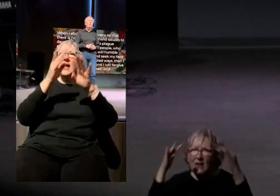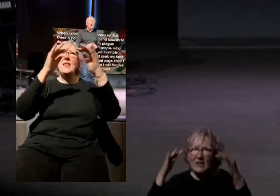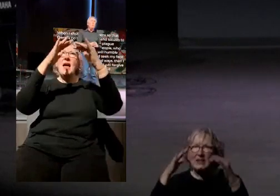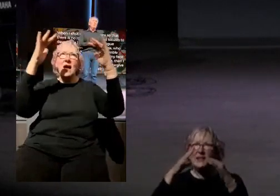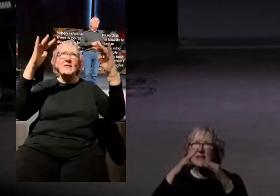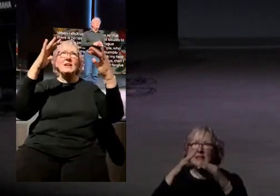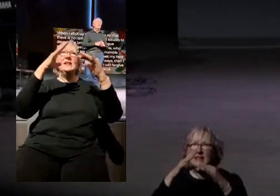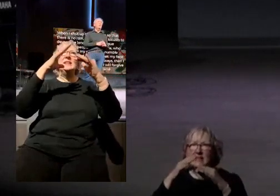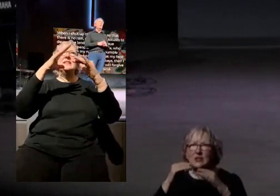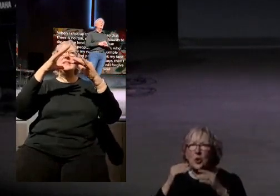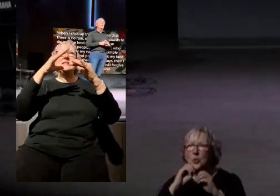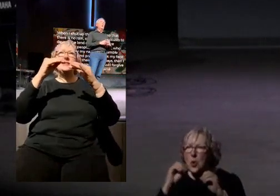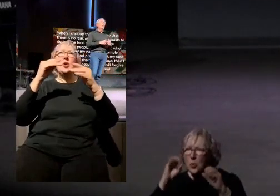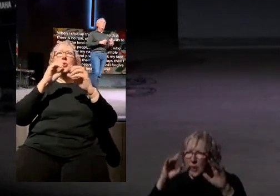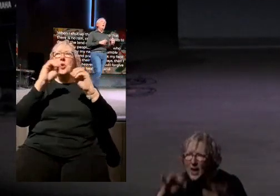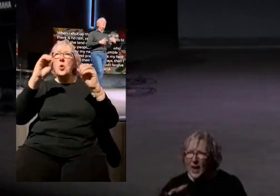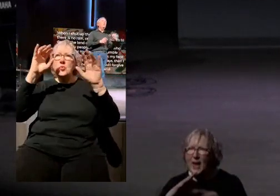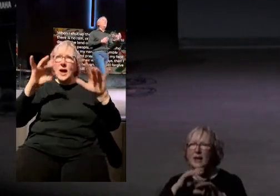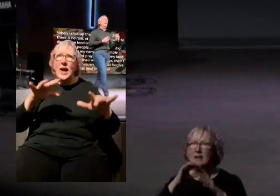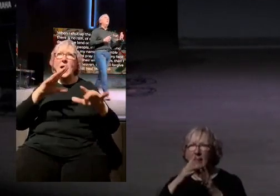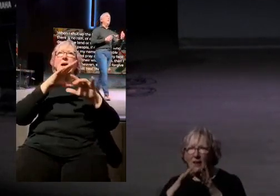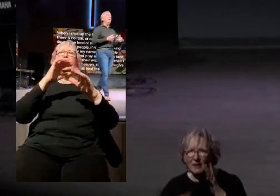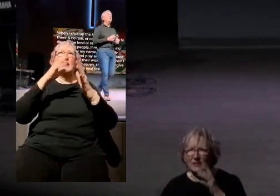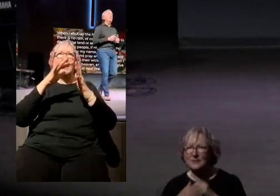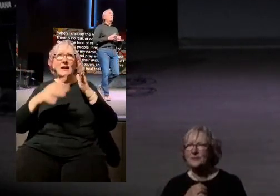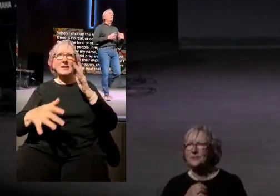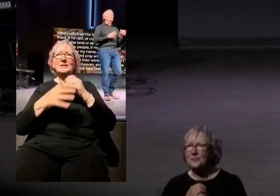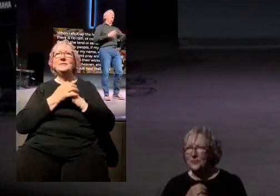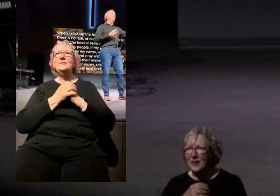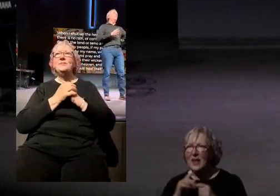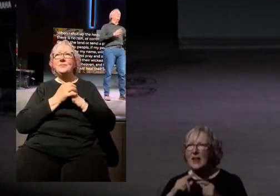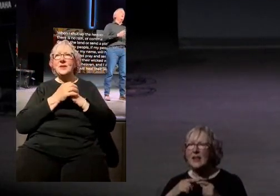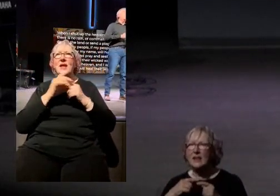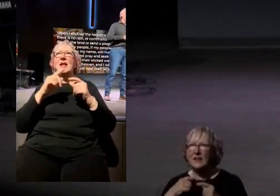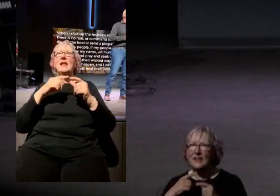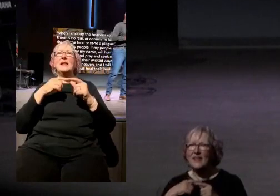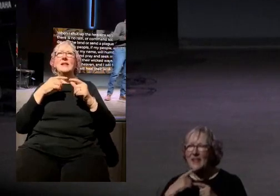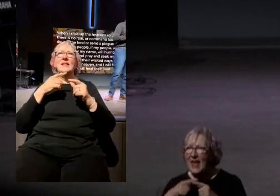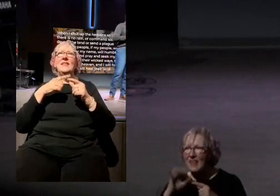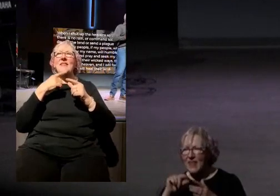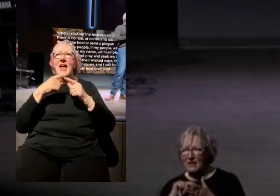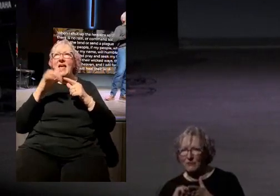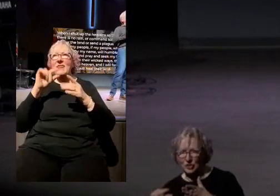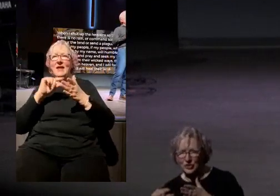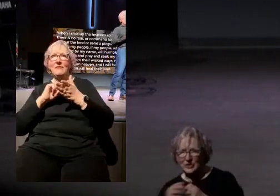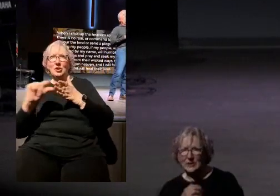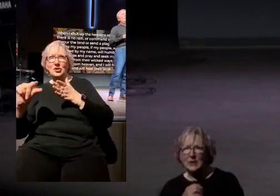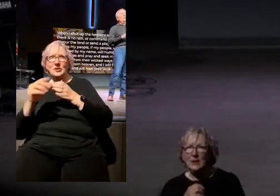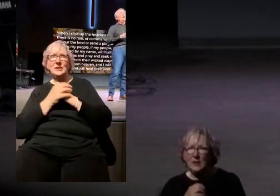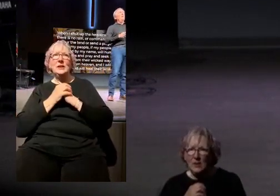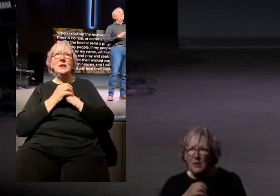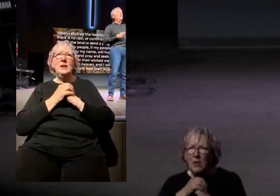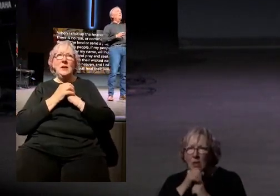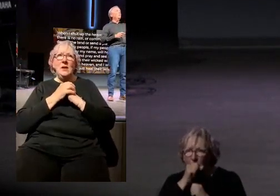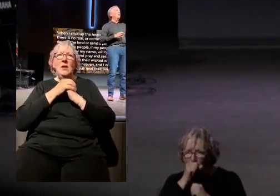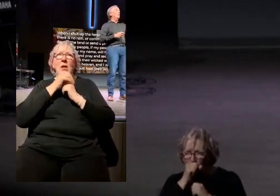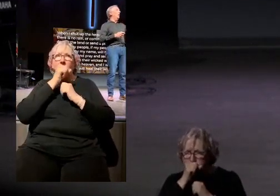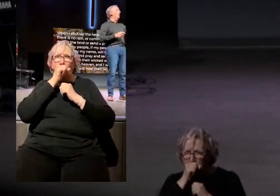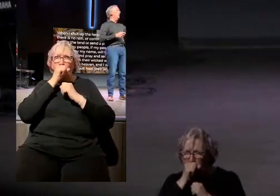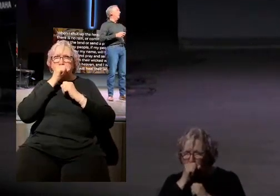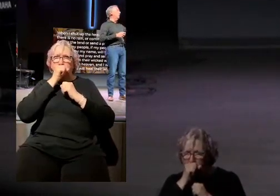humble themselves and pray and seek my face, turn from their wicked ways, then I'll hear from heaven and I'll forgive their sin